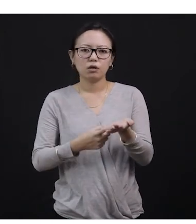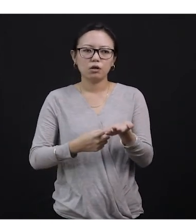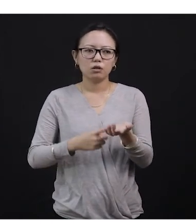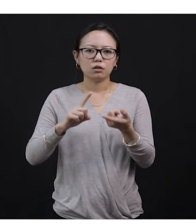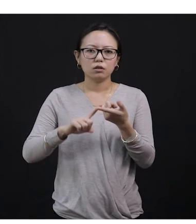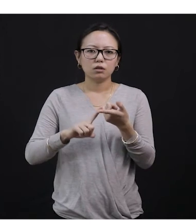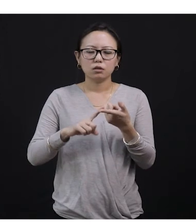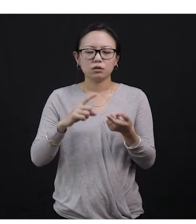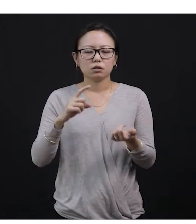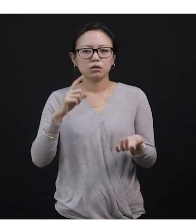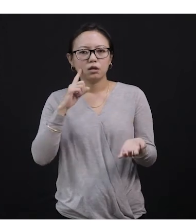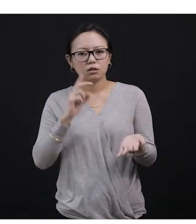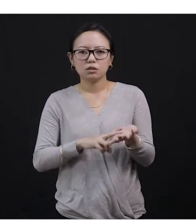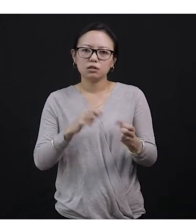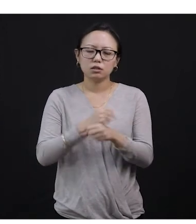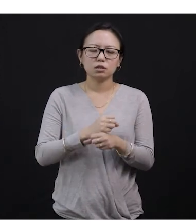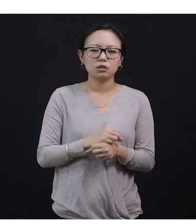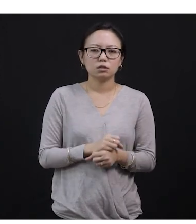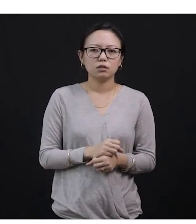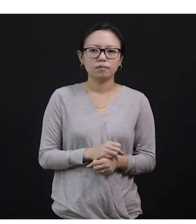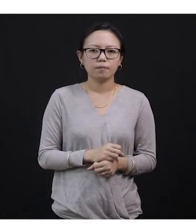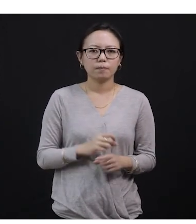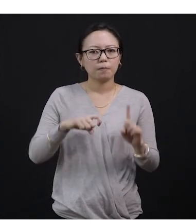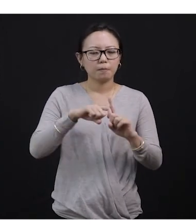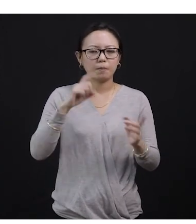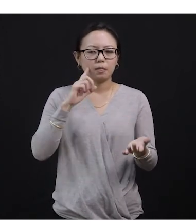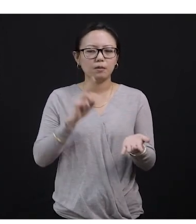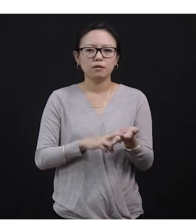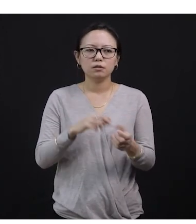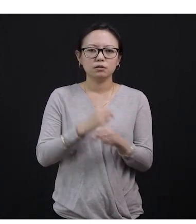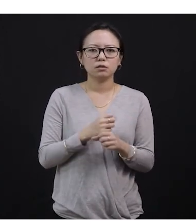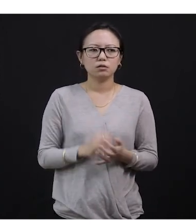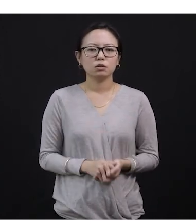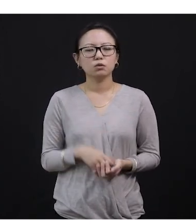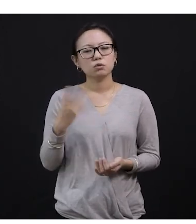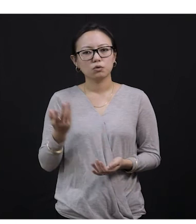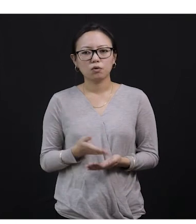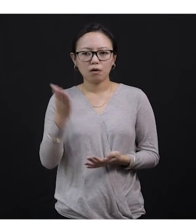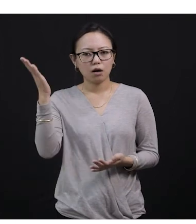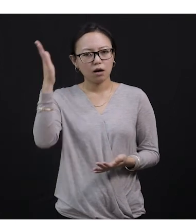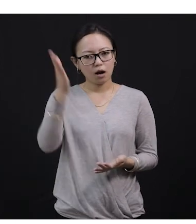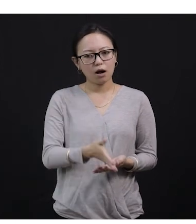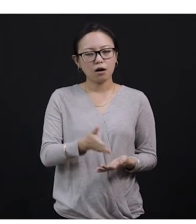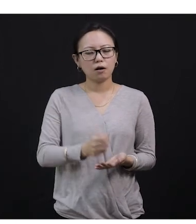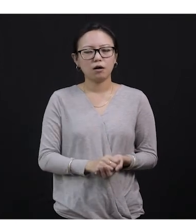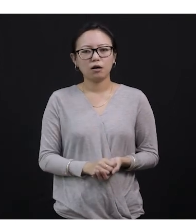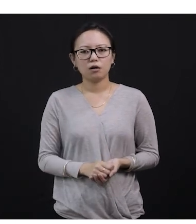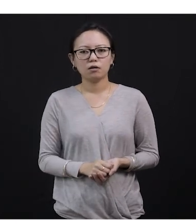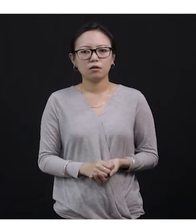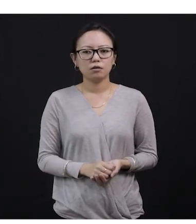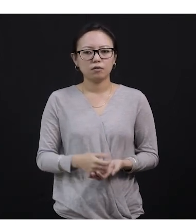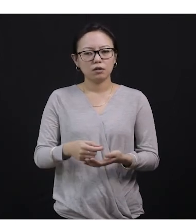the crops is given as a tax, okay? And some part of the crops are given in return of rent,